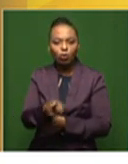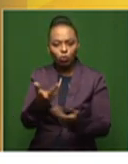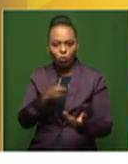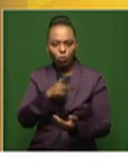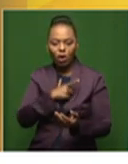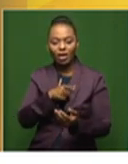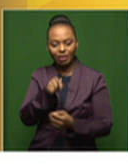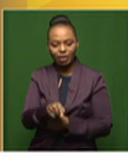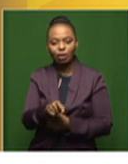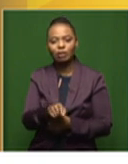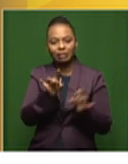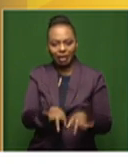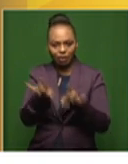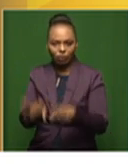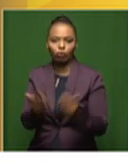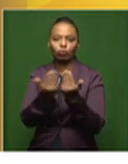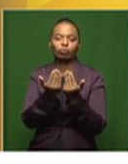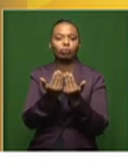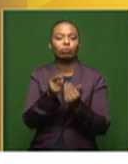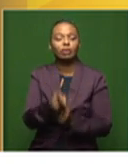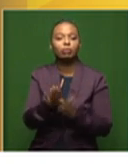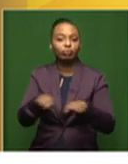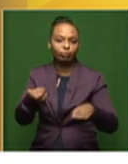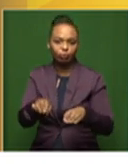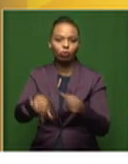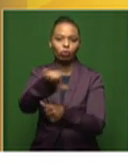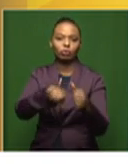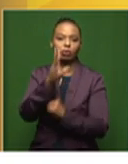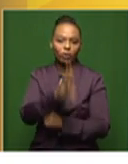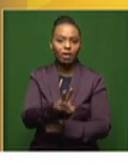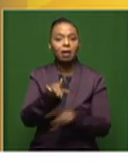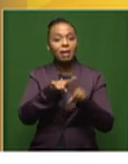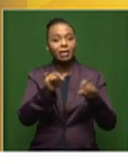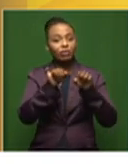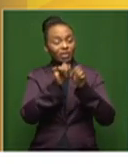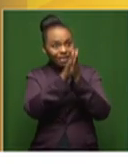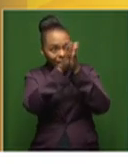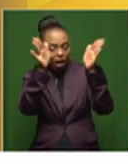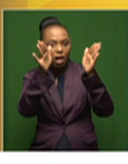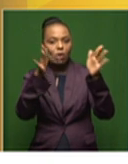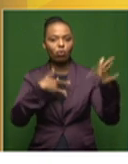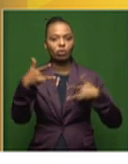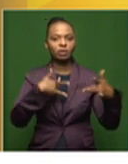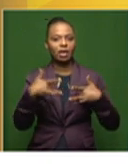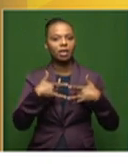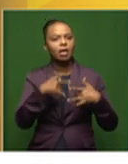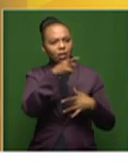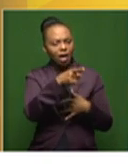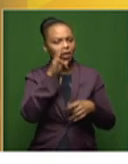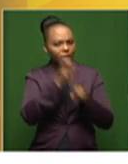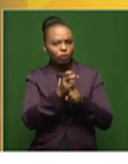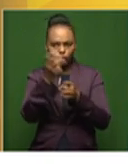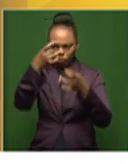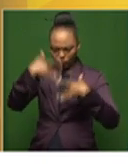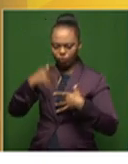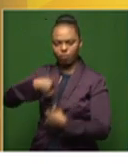should desist from reopening schools. If they've got genuine concerns, those concerns must be tabled and we must discuss them. But our